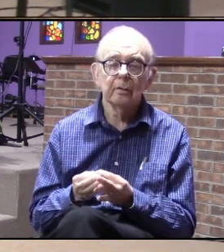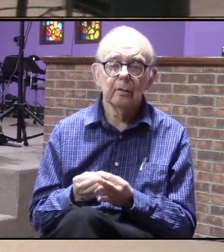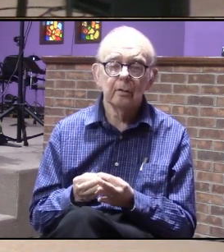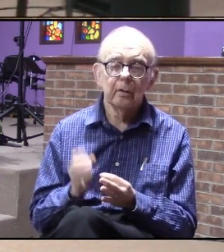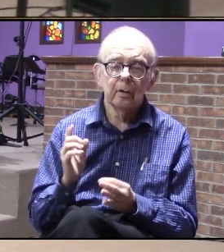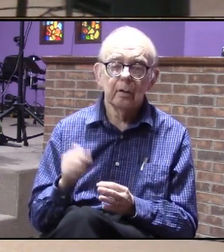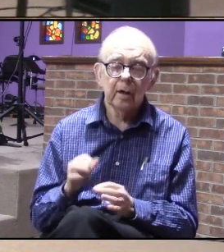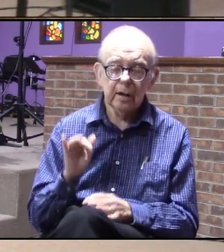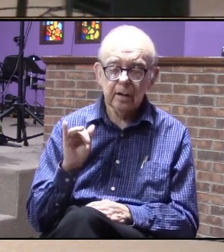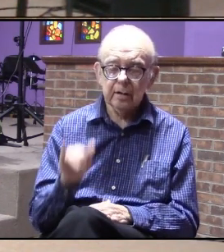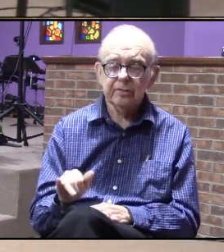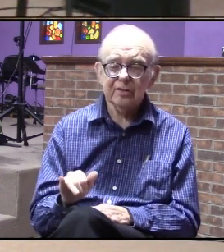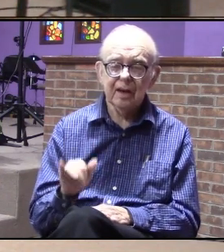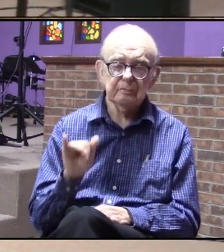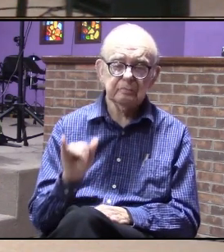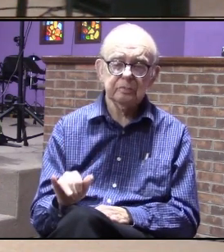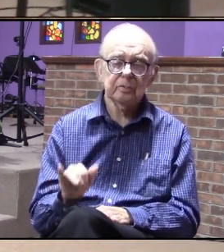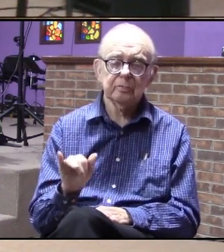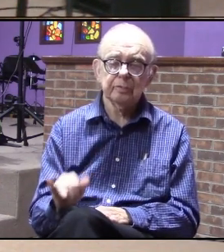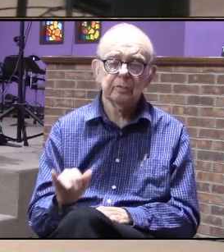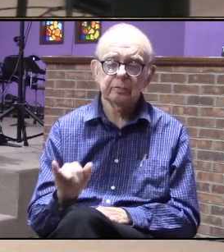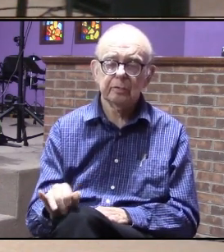we need to stay steadfast